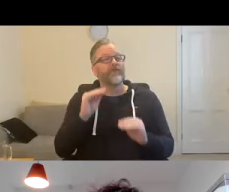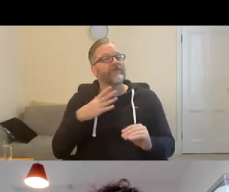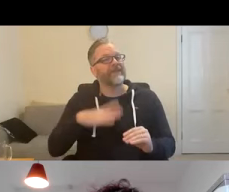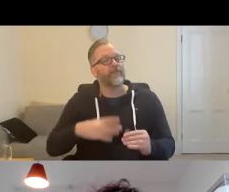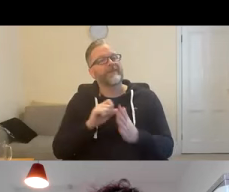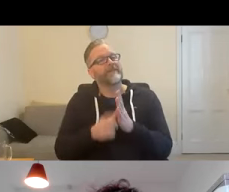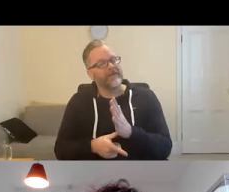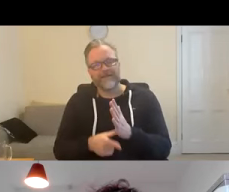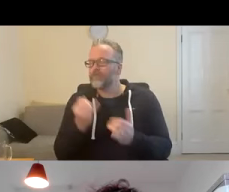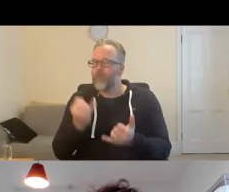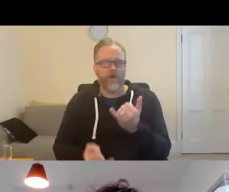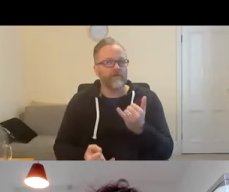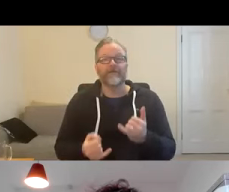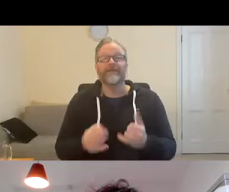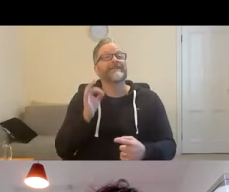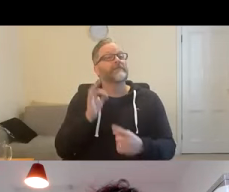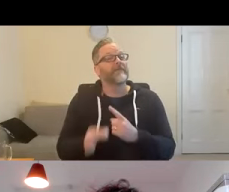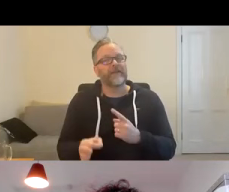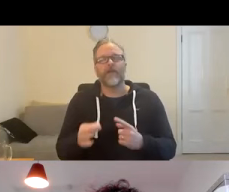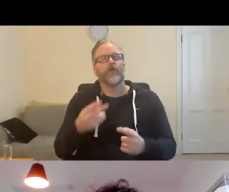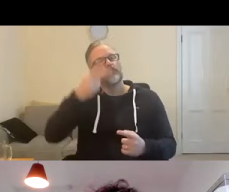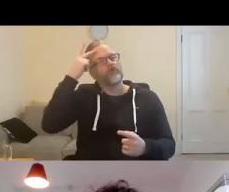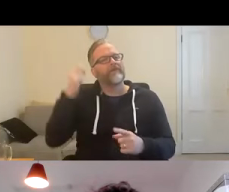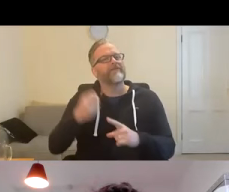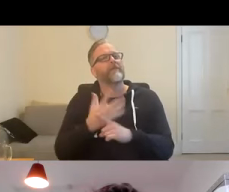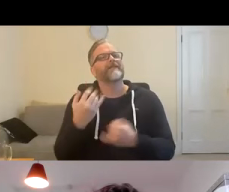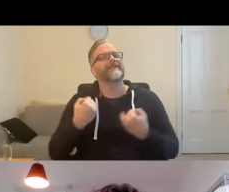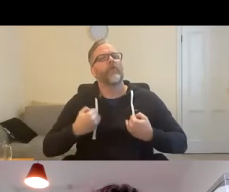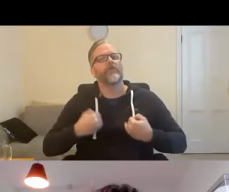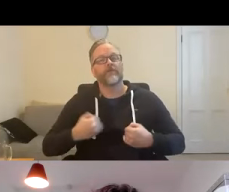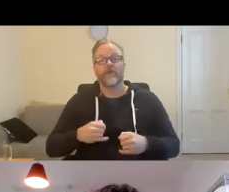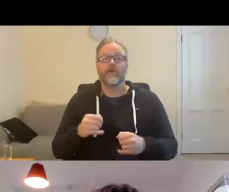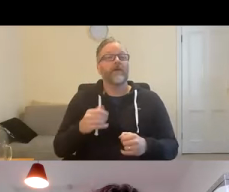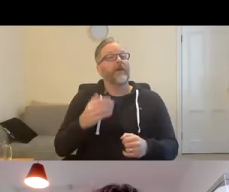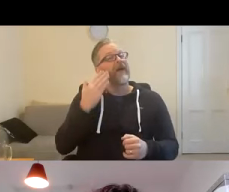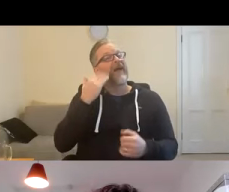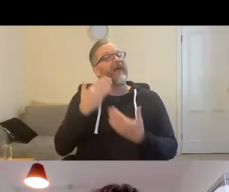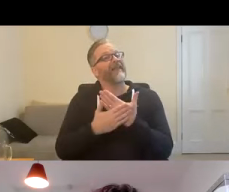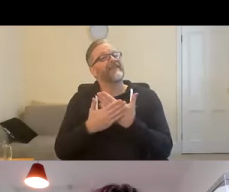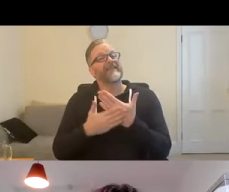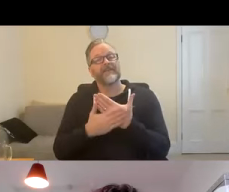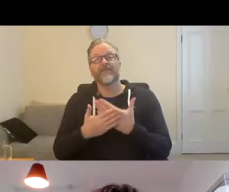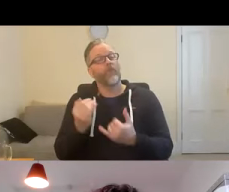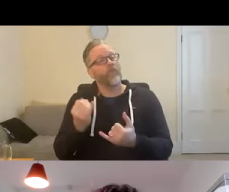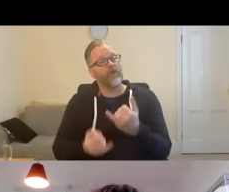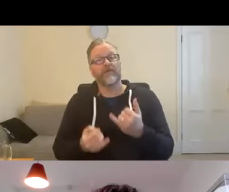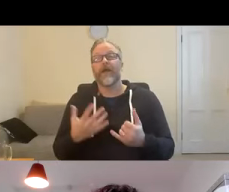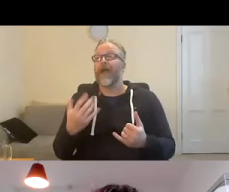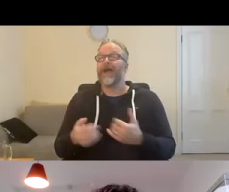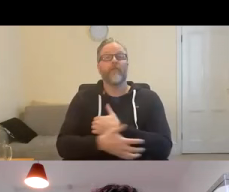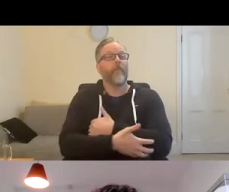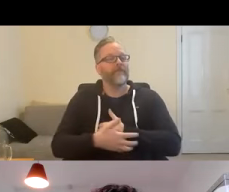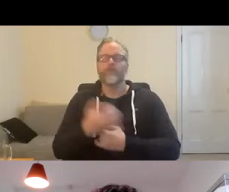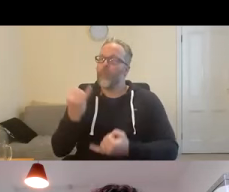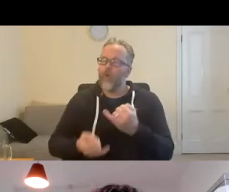or disabilities, particularly neurodevelopmental disorders, children and young people of color, those experiencing